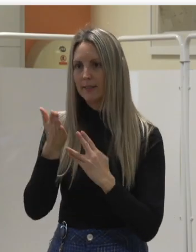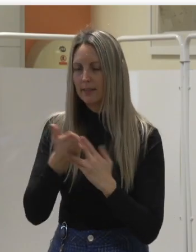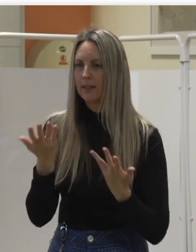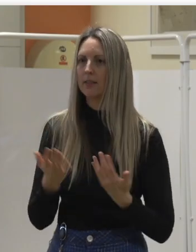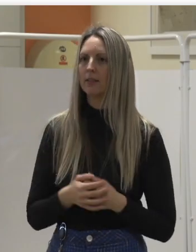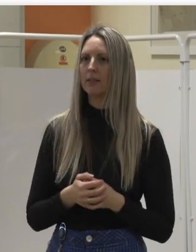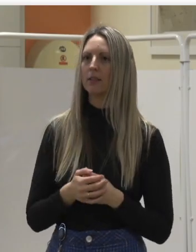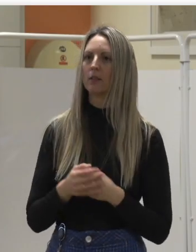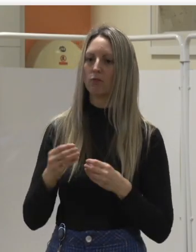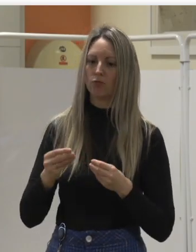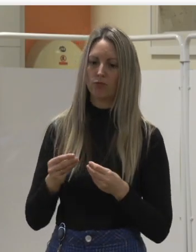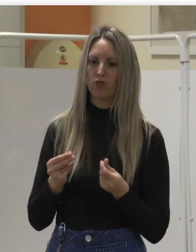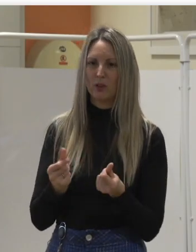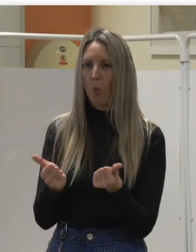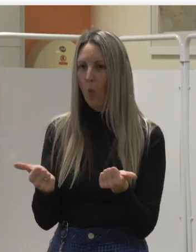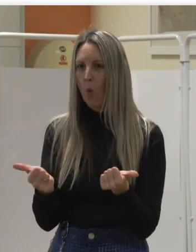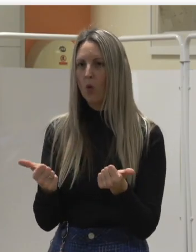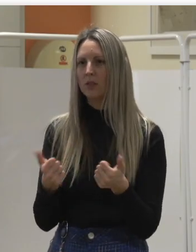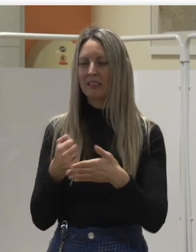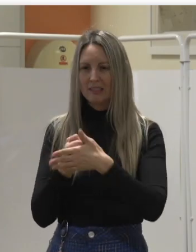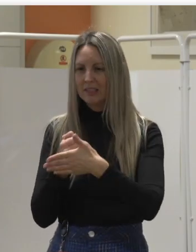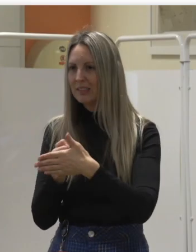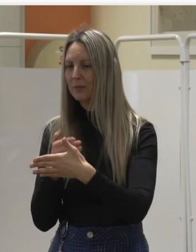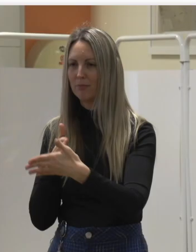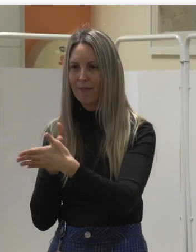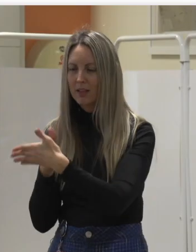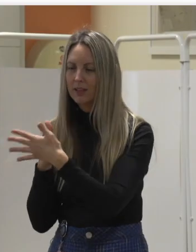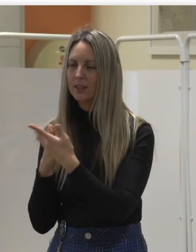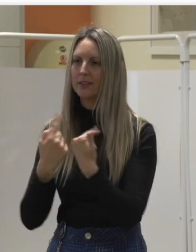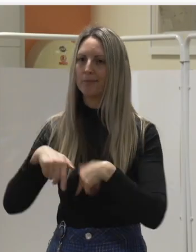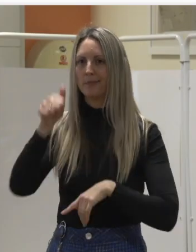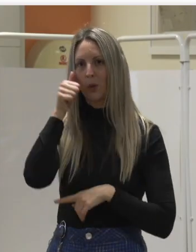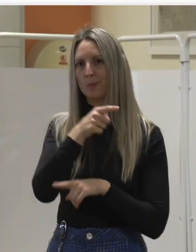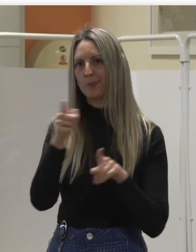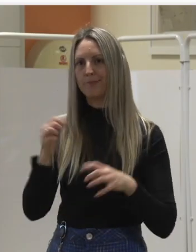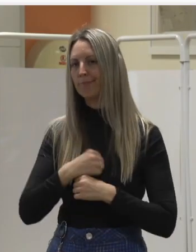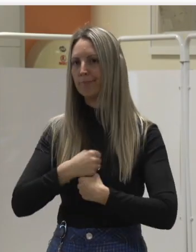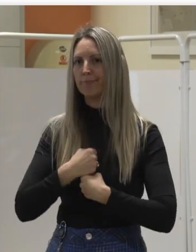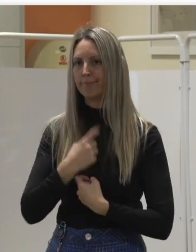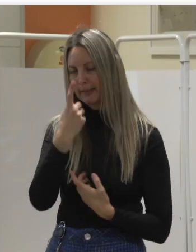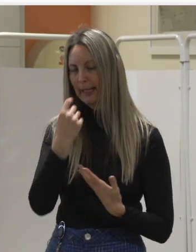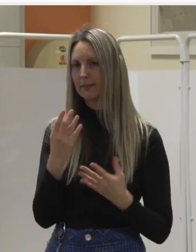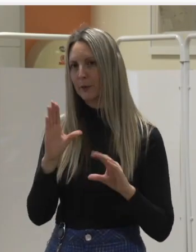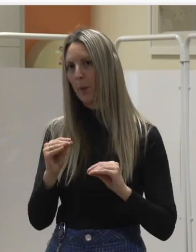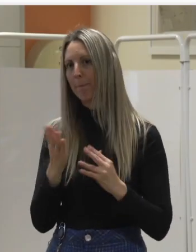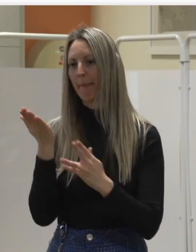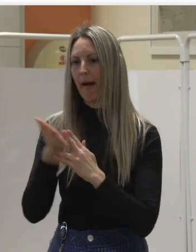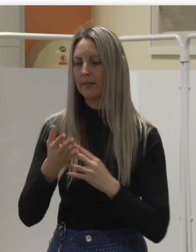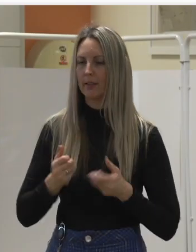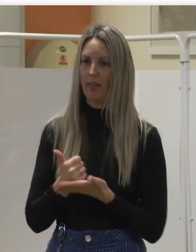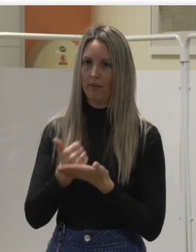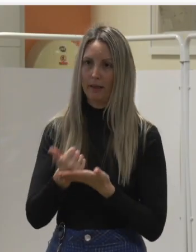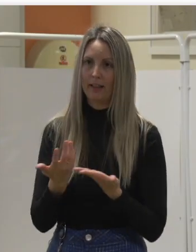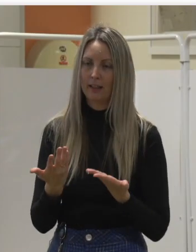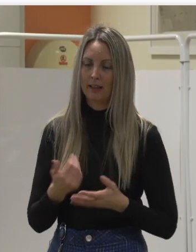resource restrictions here, so that can be a limiting factor. In those